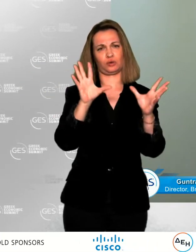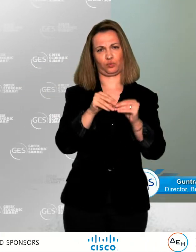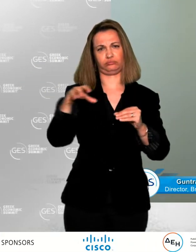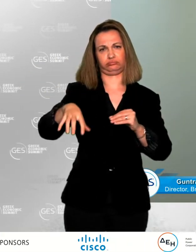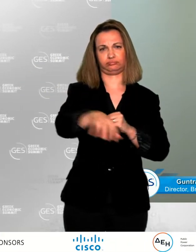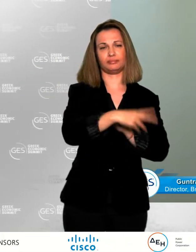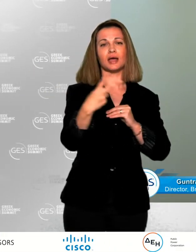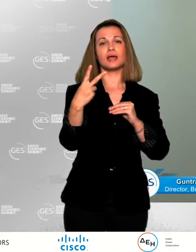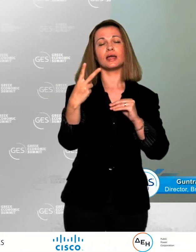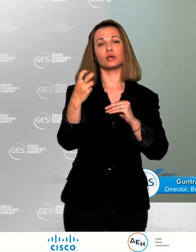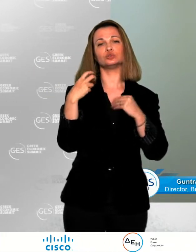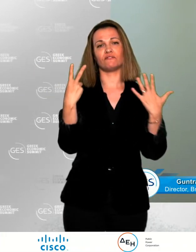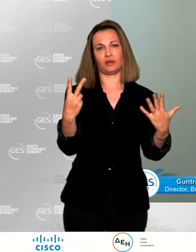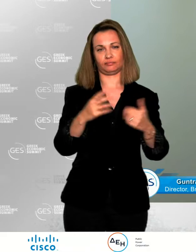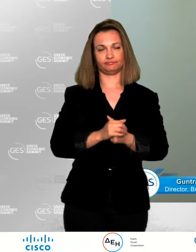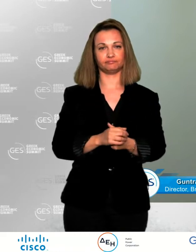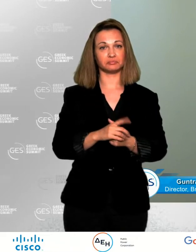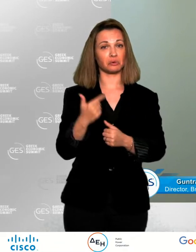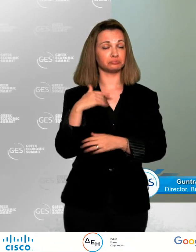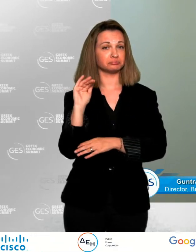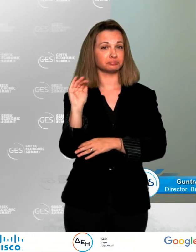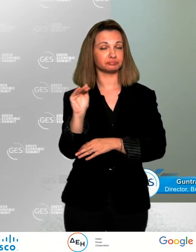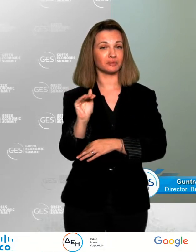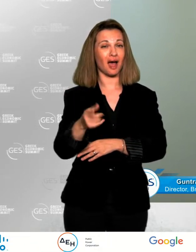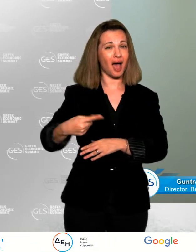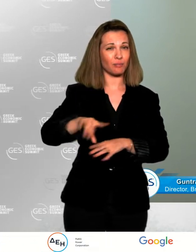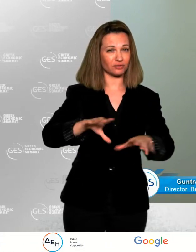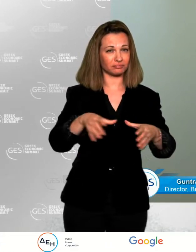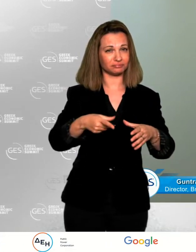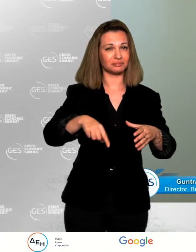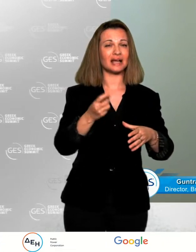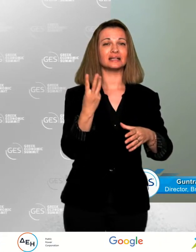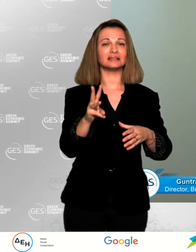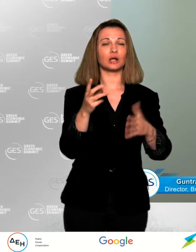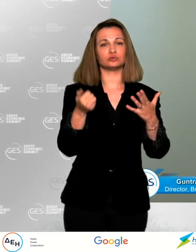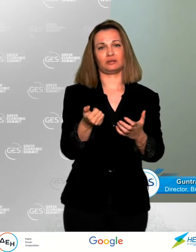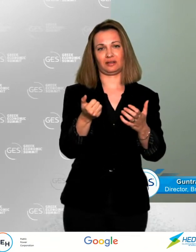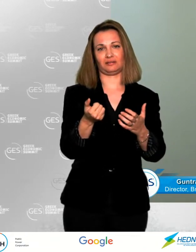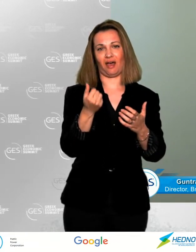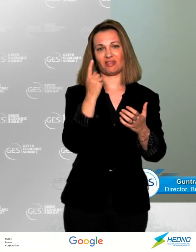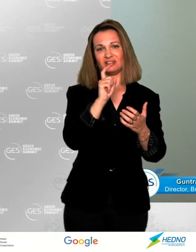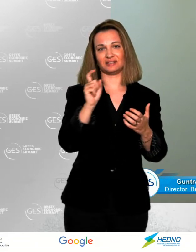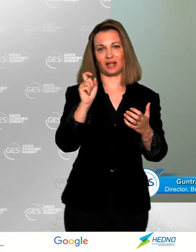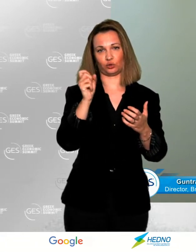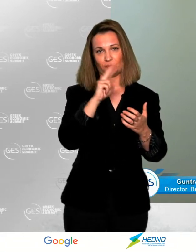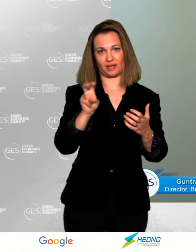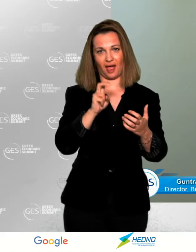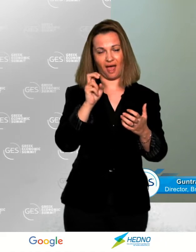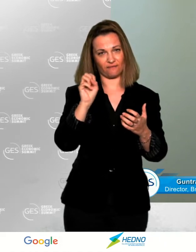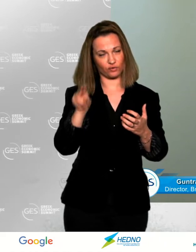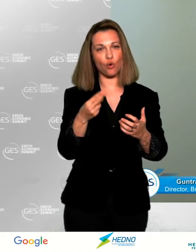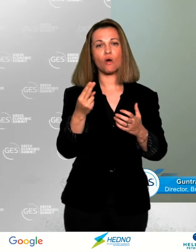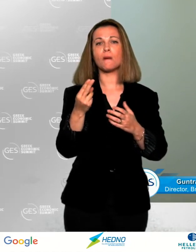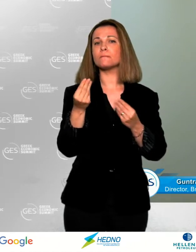that 360 billion needs to be funded with public money. If